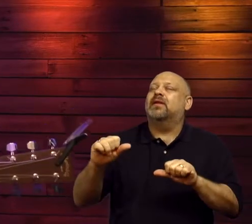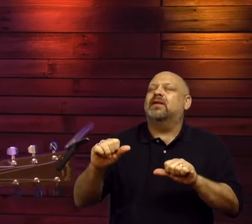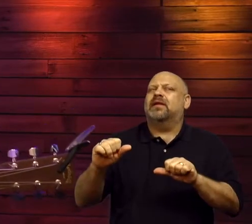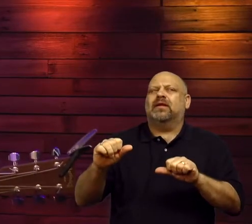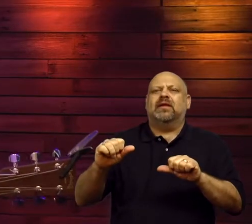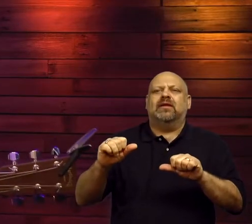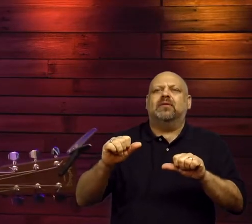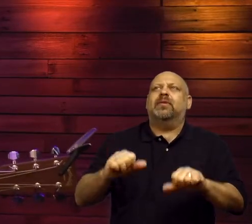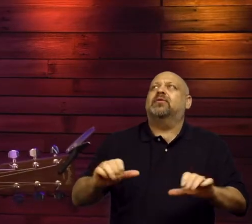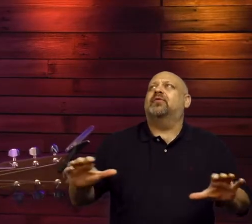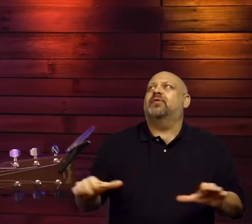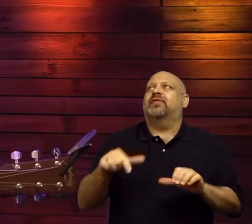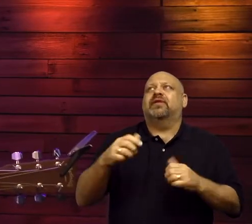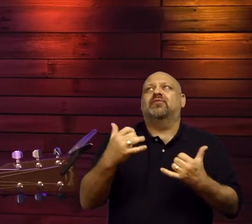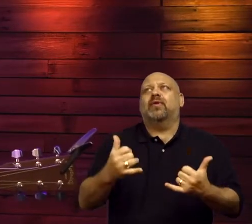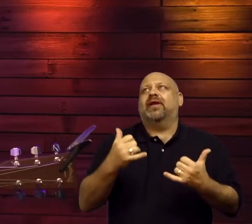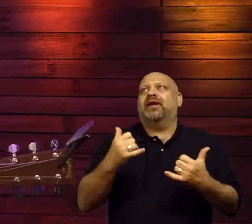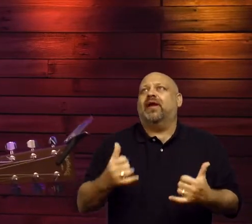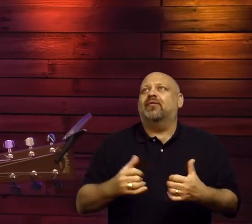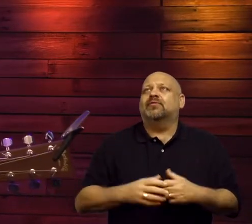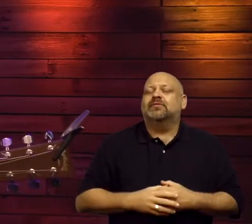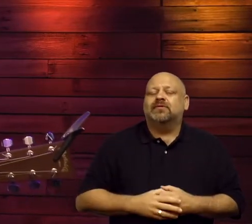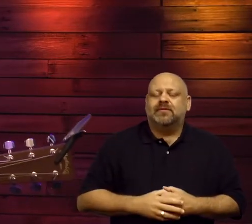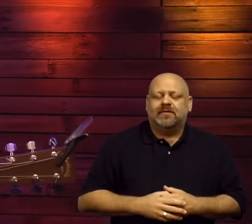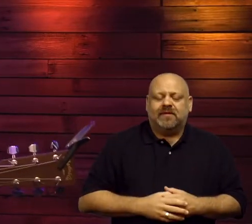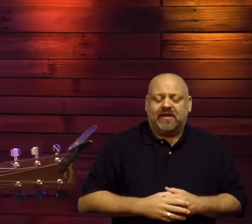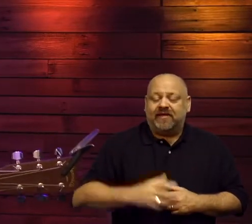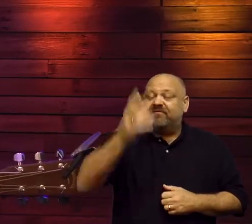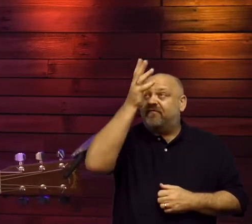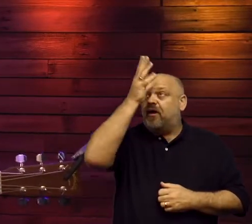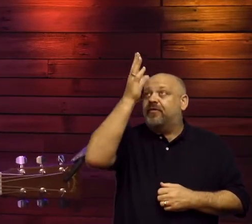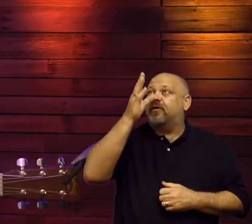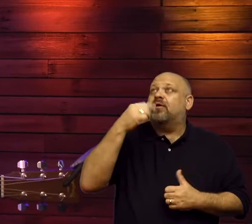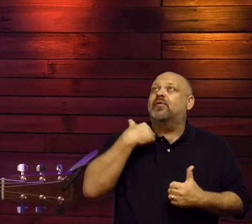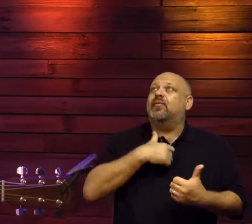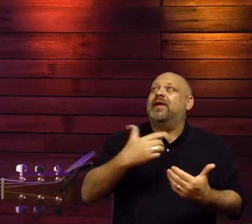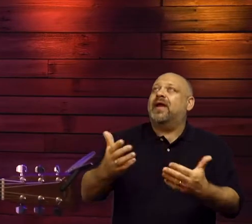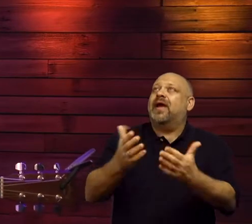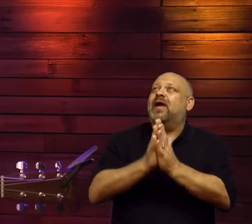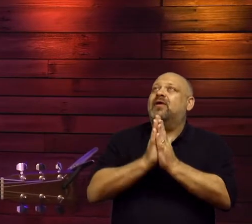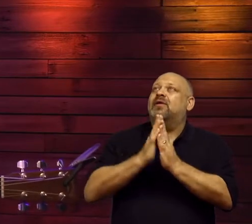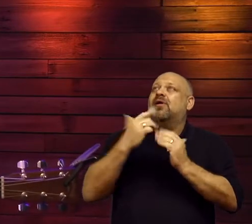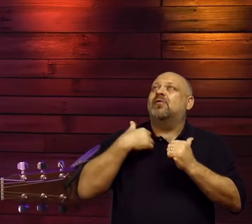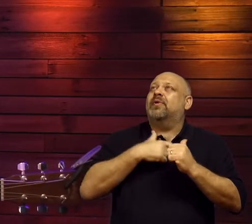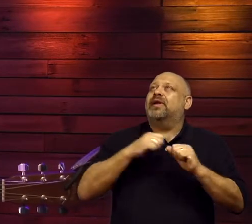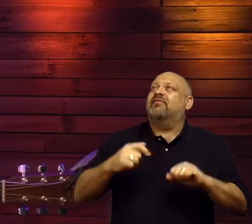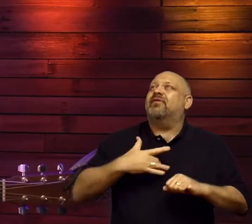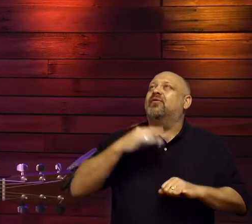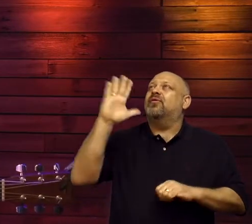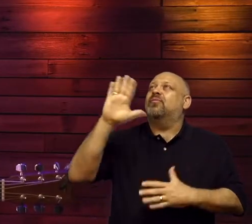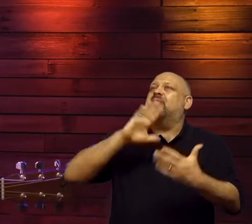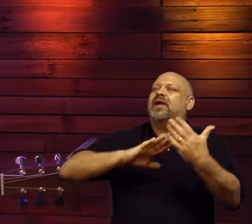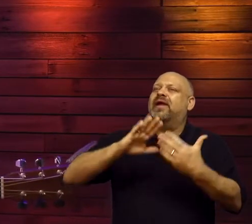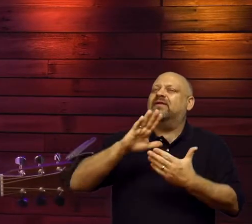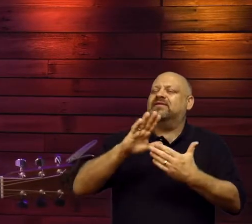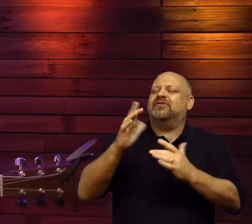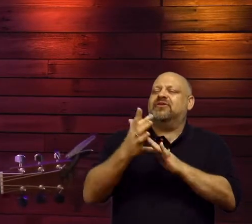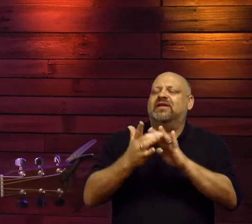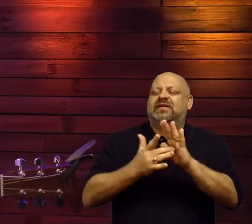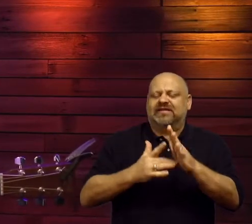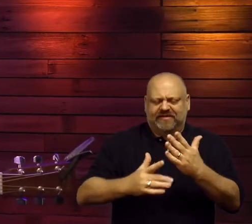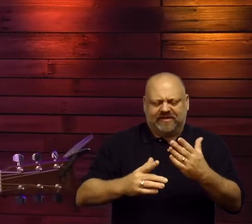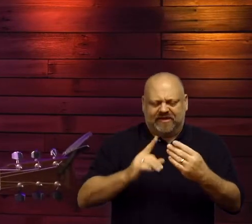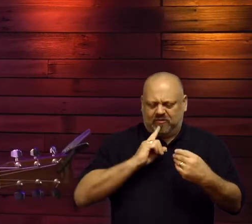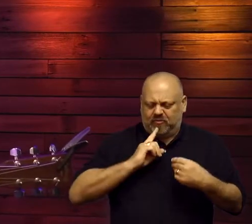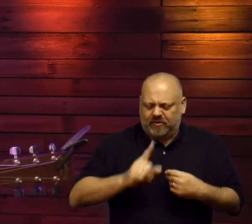even be able to do this right now. And Father, we ask that we would be able to feel your presence, Jesus, in a tangible way.